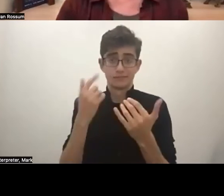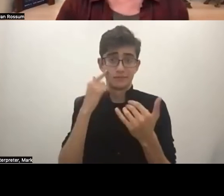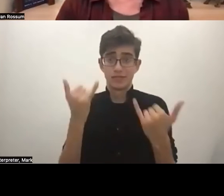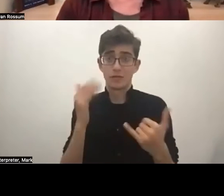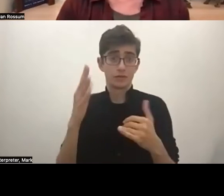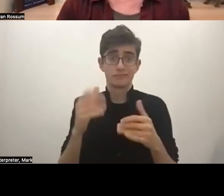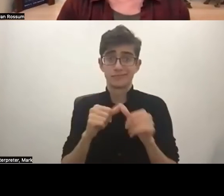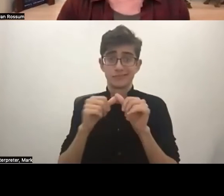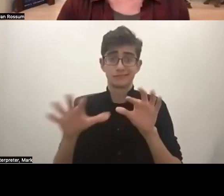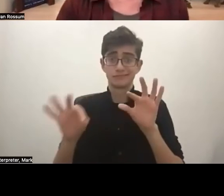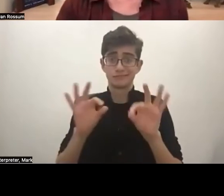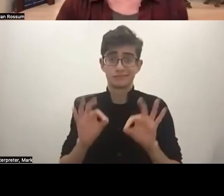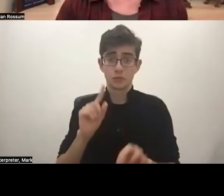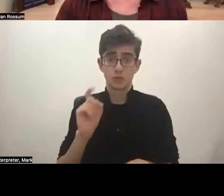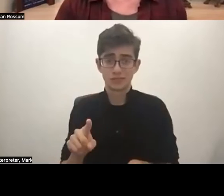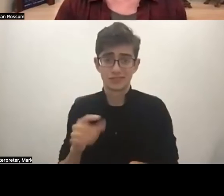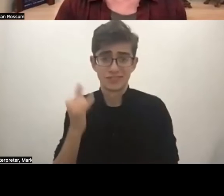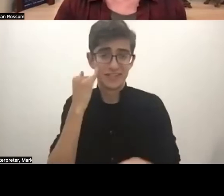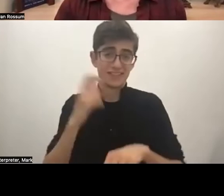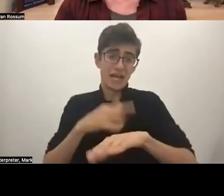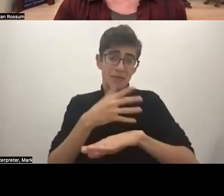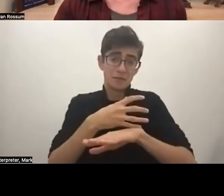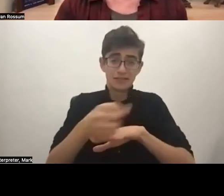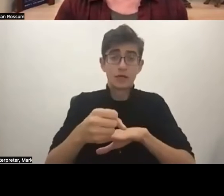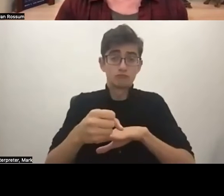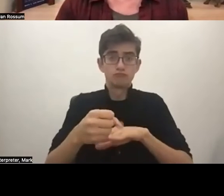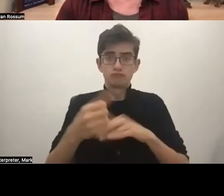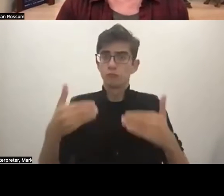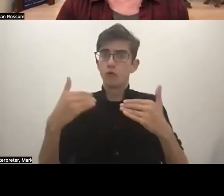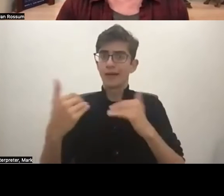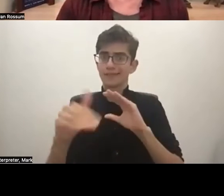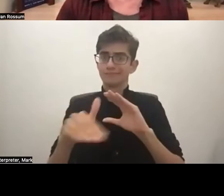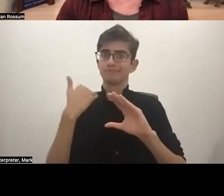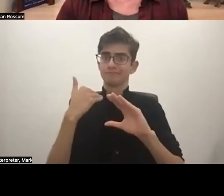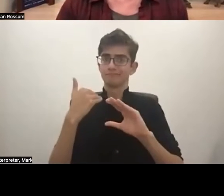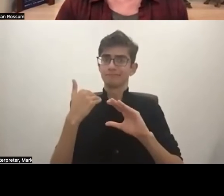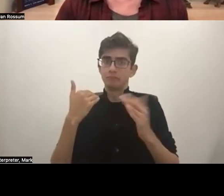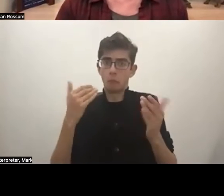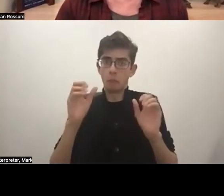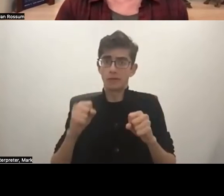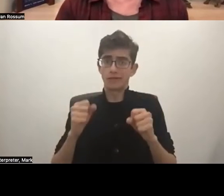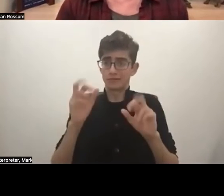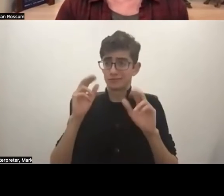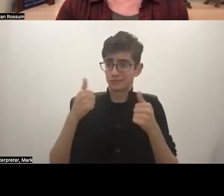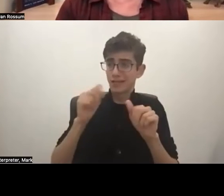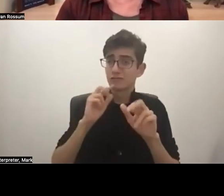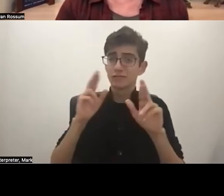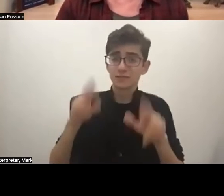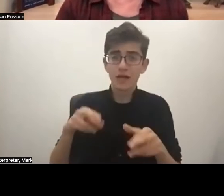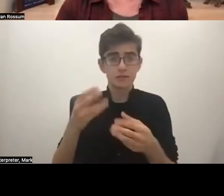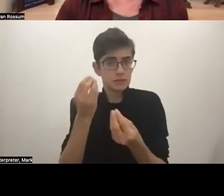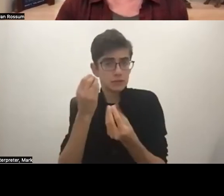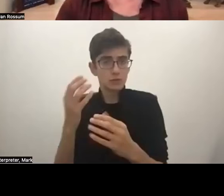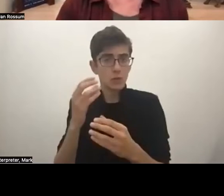from the chat. If we don't get to them all, feel free to send them on afterwards, and hopefully we can help respond to them all